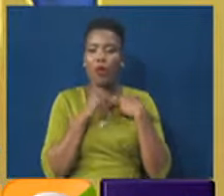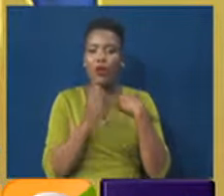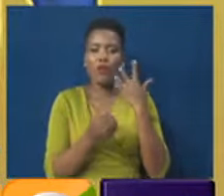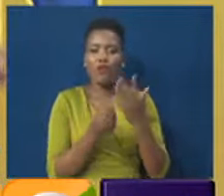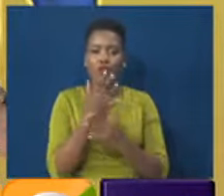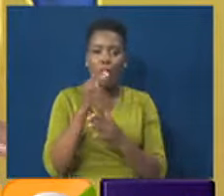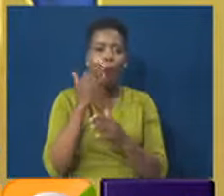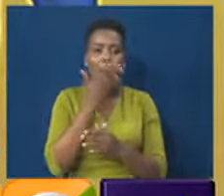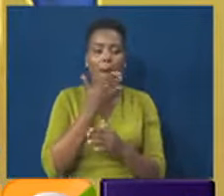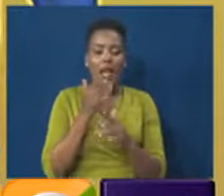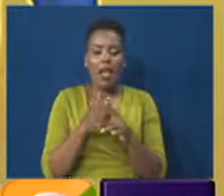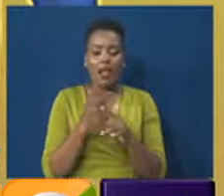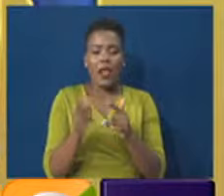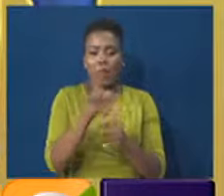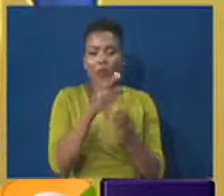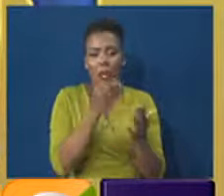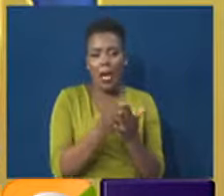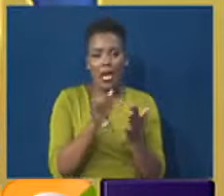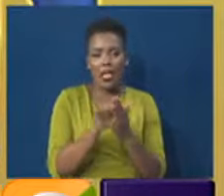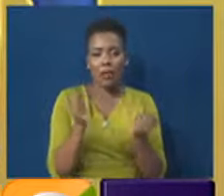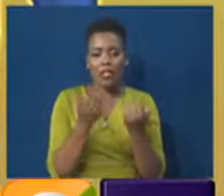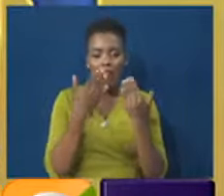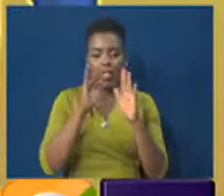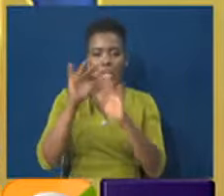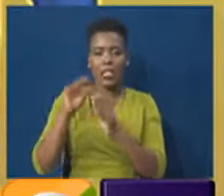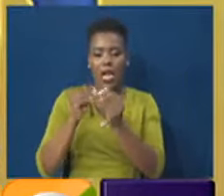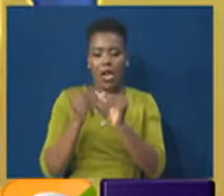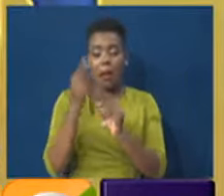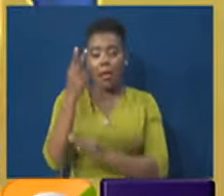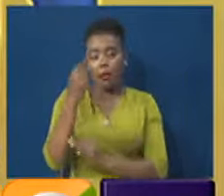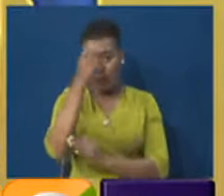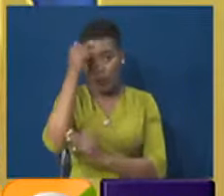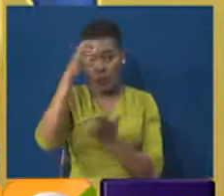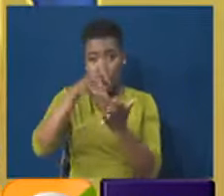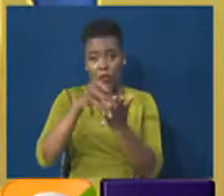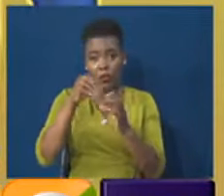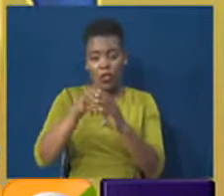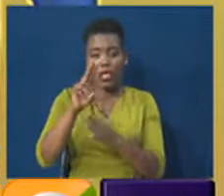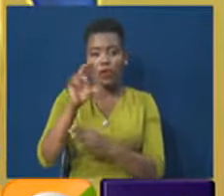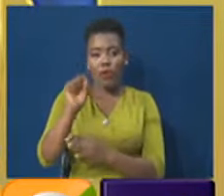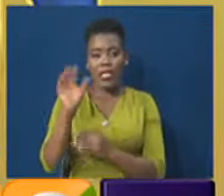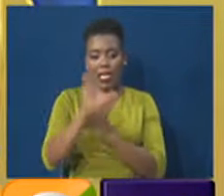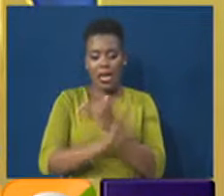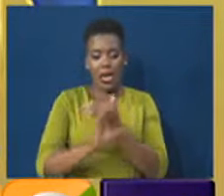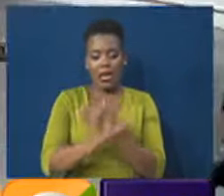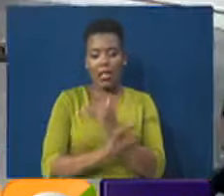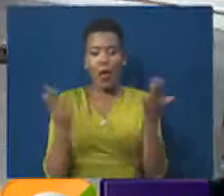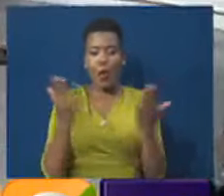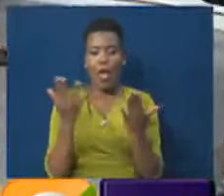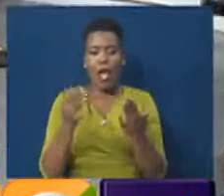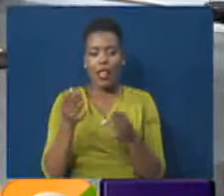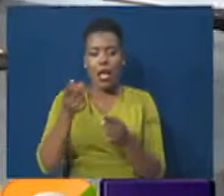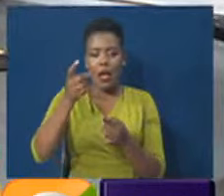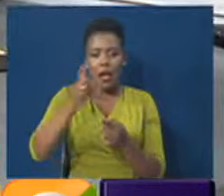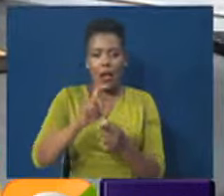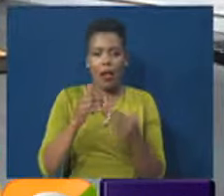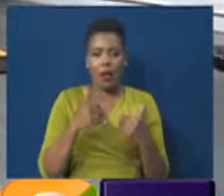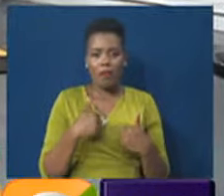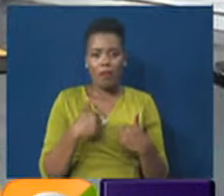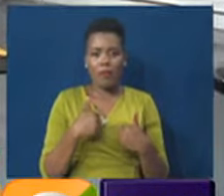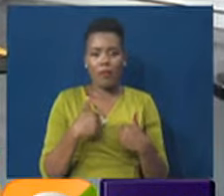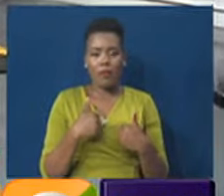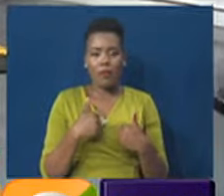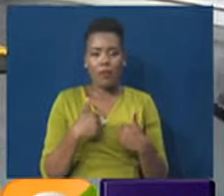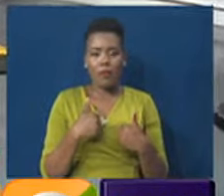that goes back there. Number two, because of the situation in the US, whereby inflation in the US